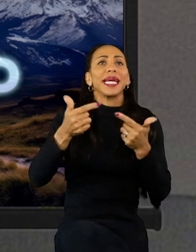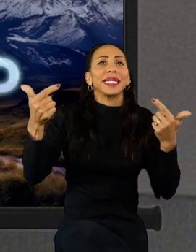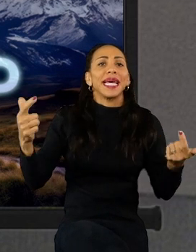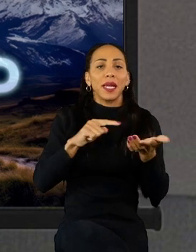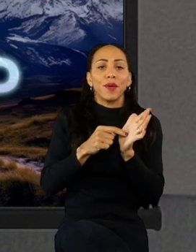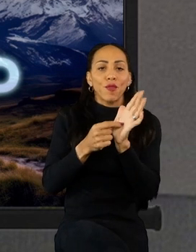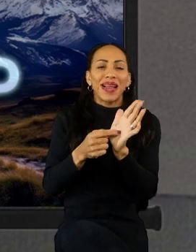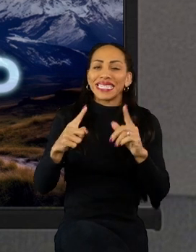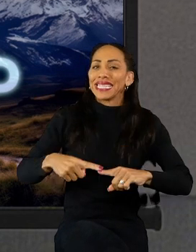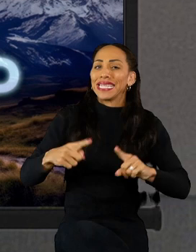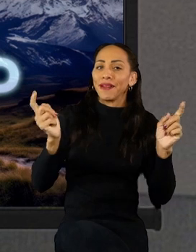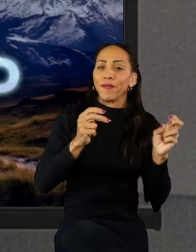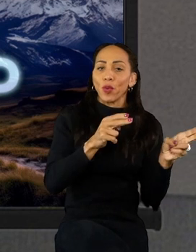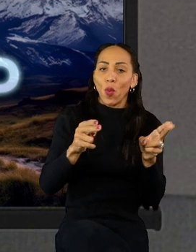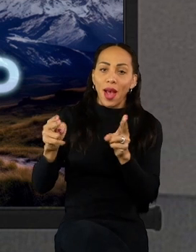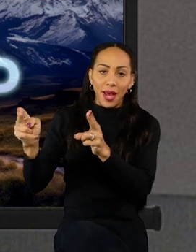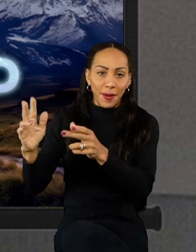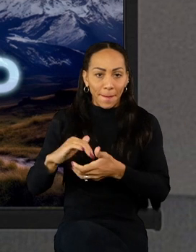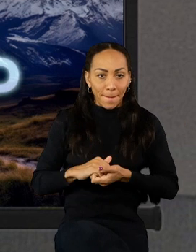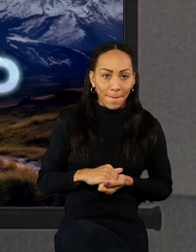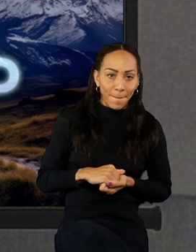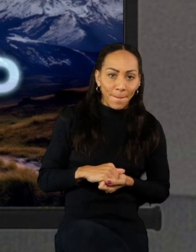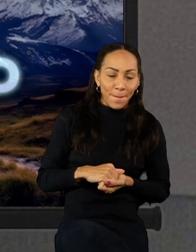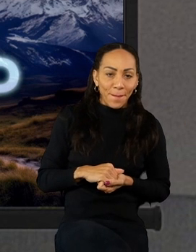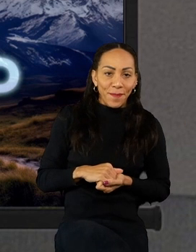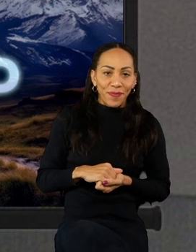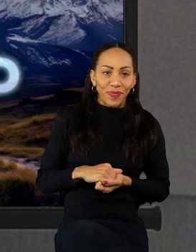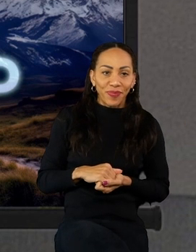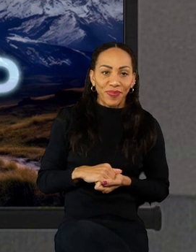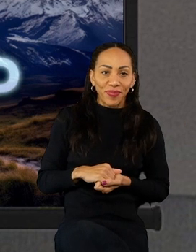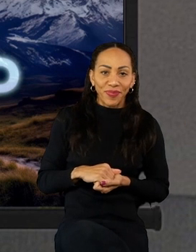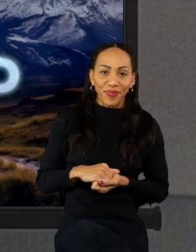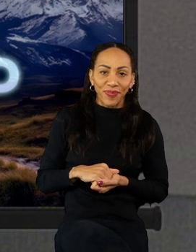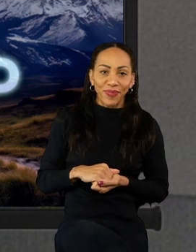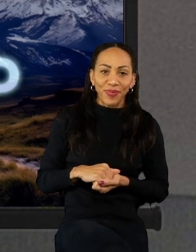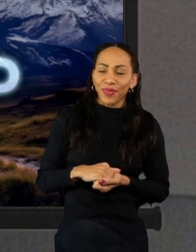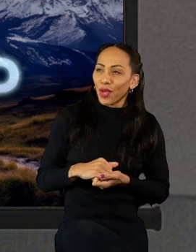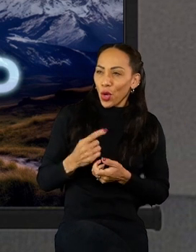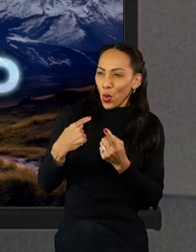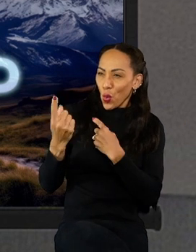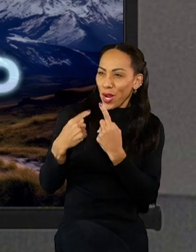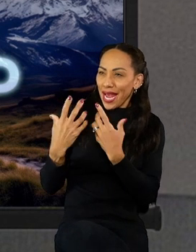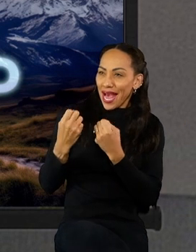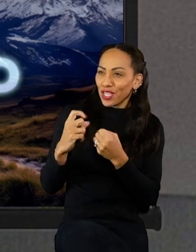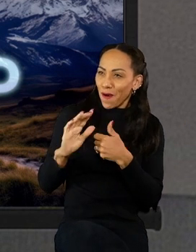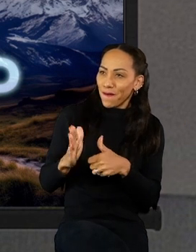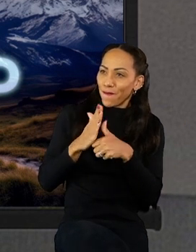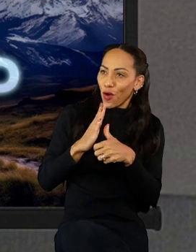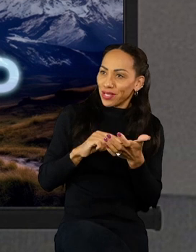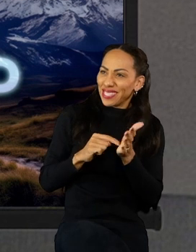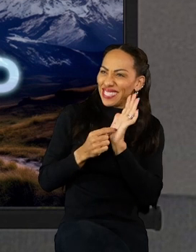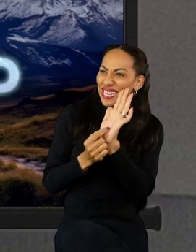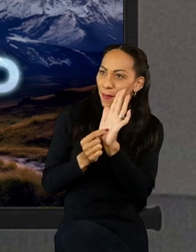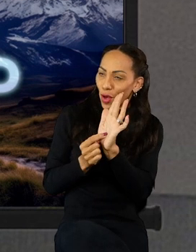differently here. It's interesting, Paul, that you just mentioned Mauna and I having our first demo with you, however many months ago that